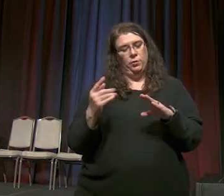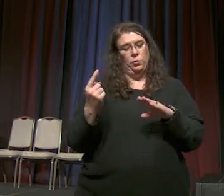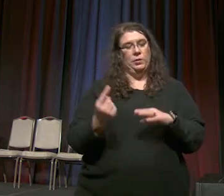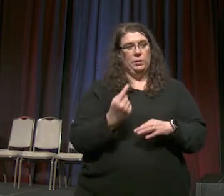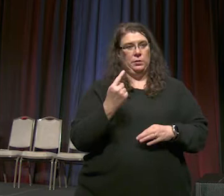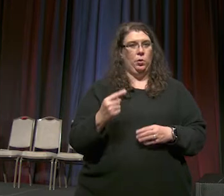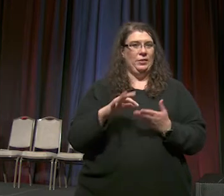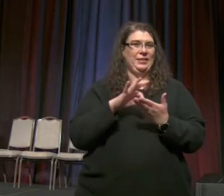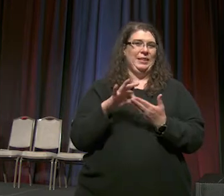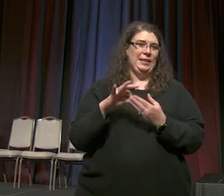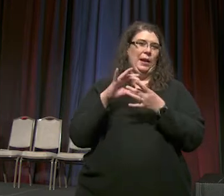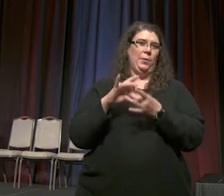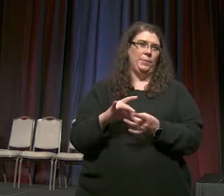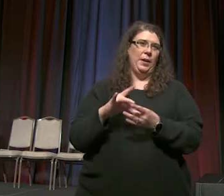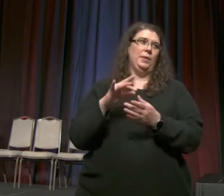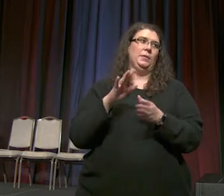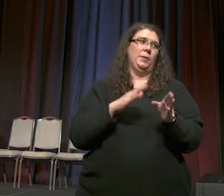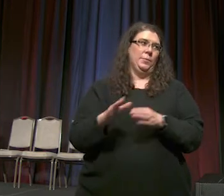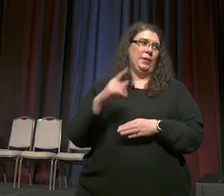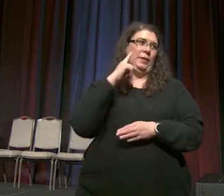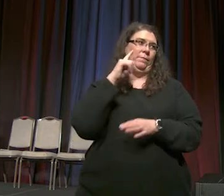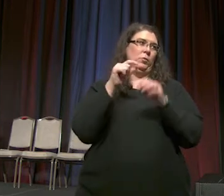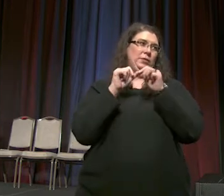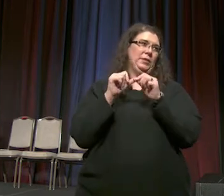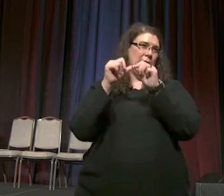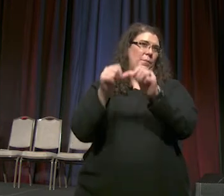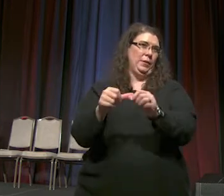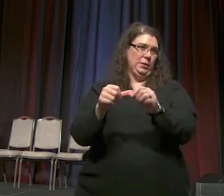solely account-based plan for sustainability.